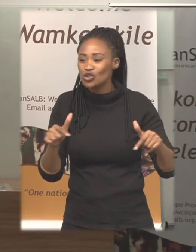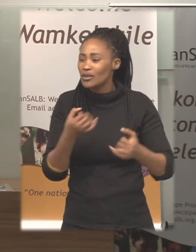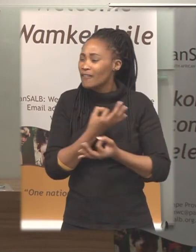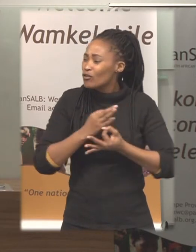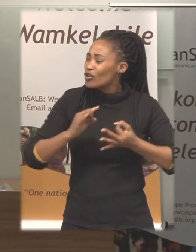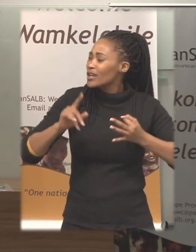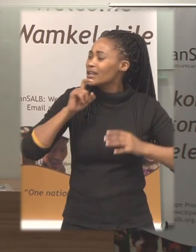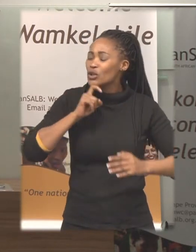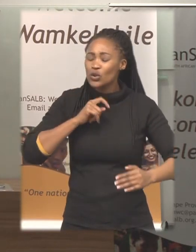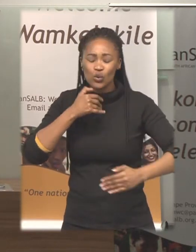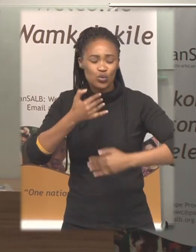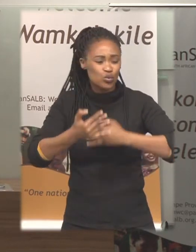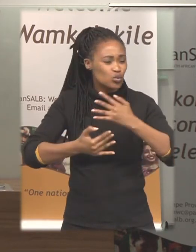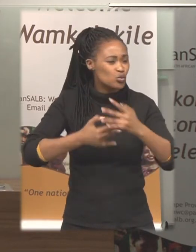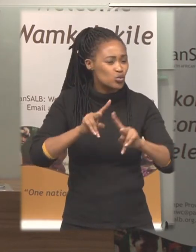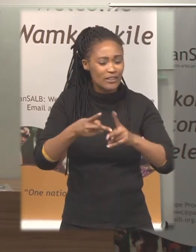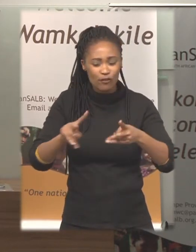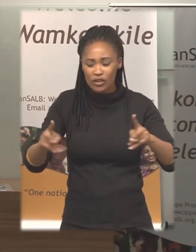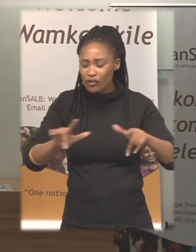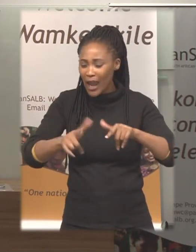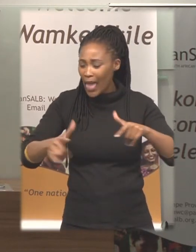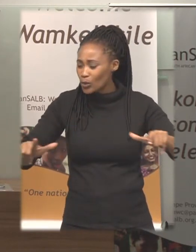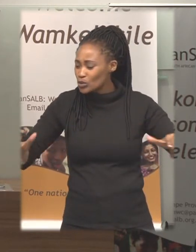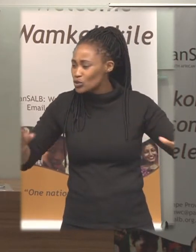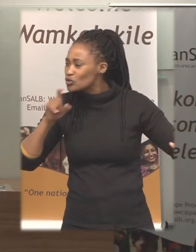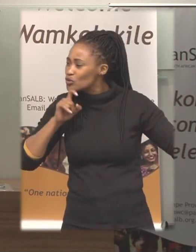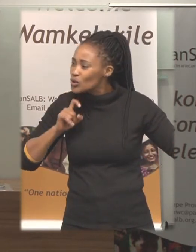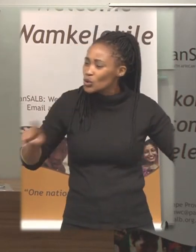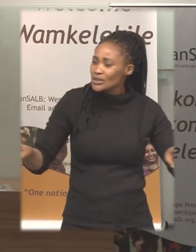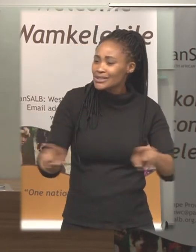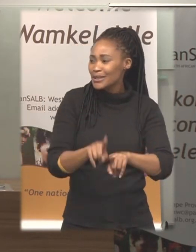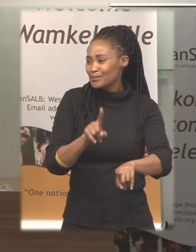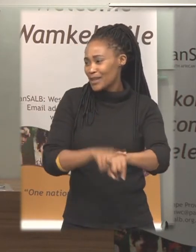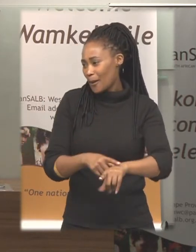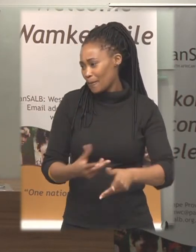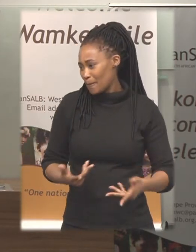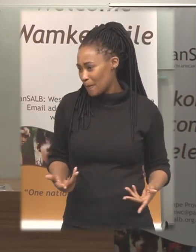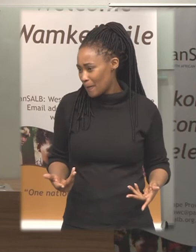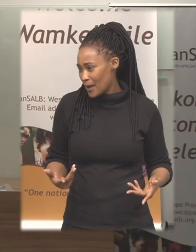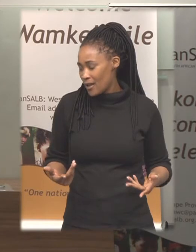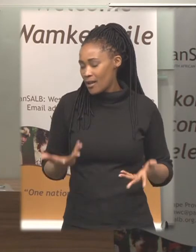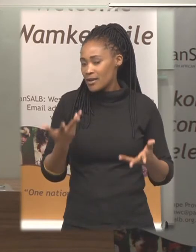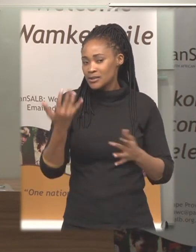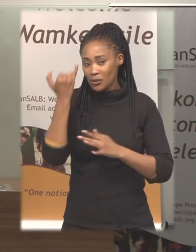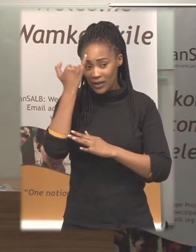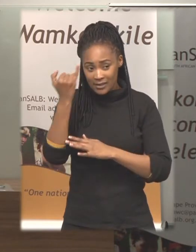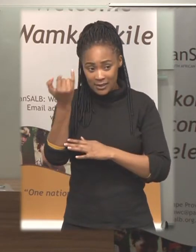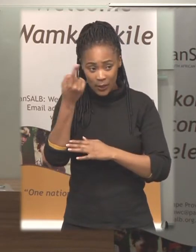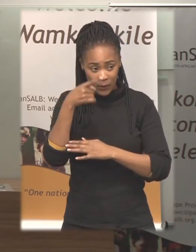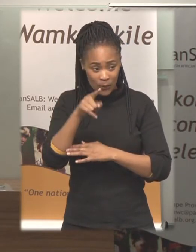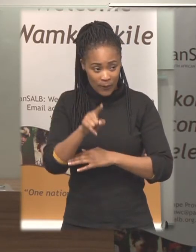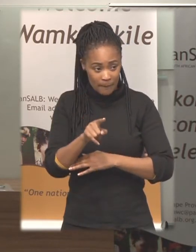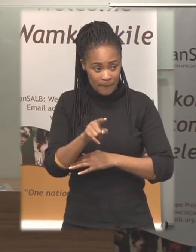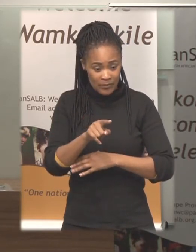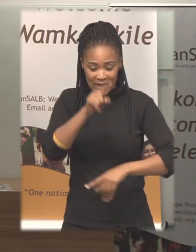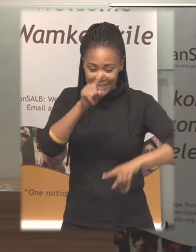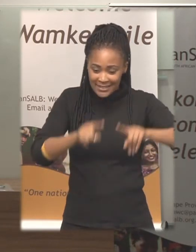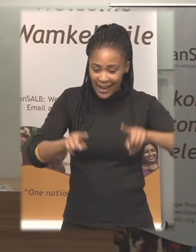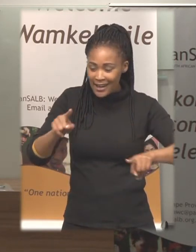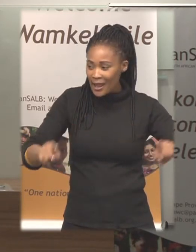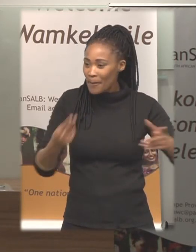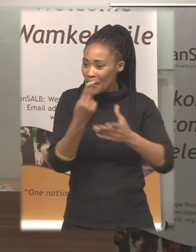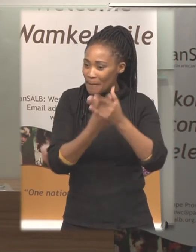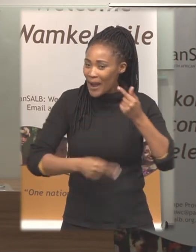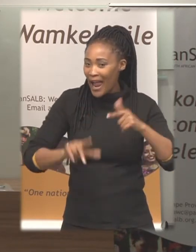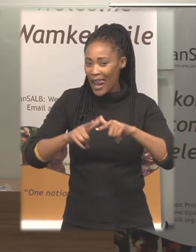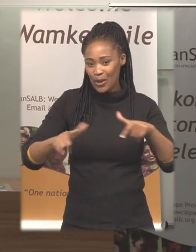use language across their full repertoire. So this is an idea then of dynamic bilingualism